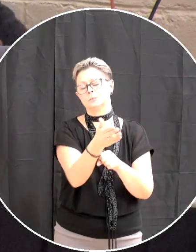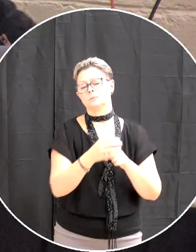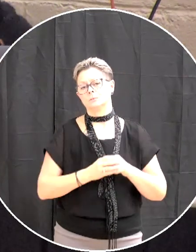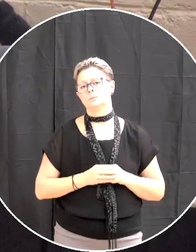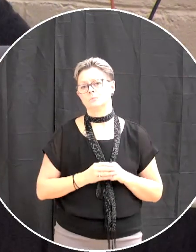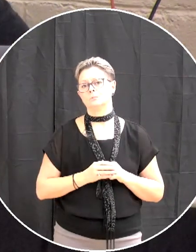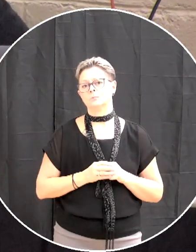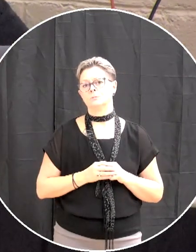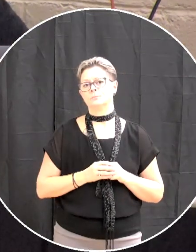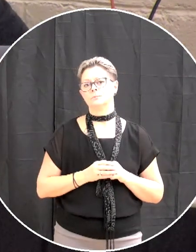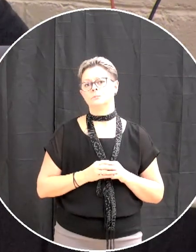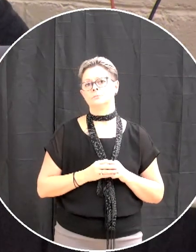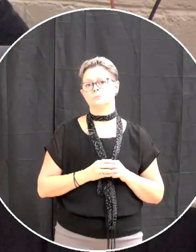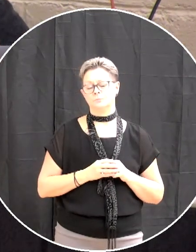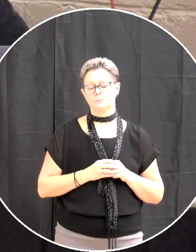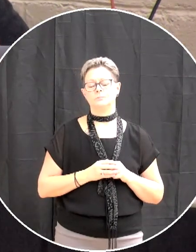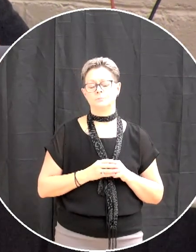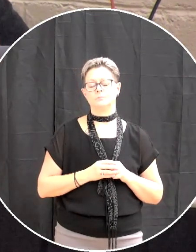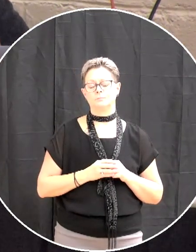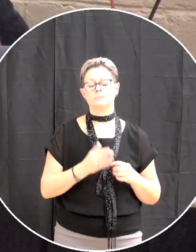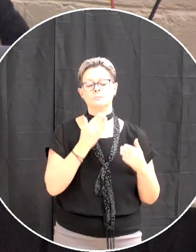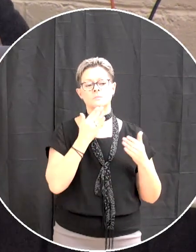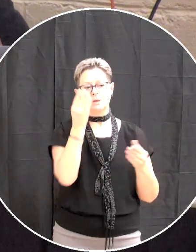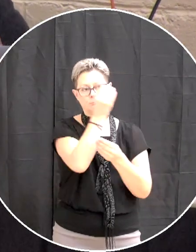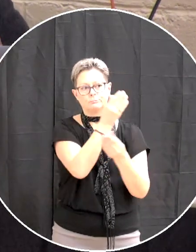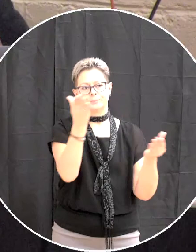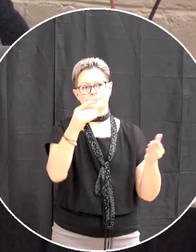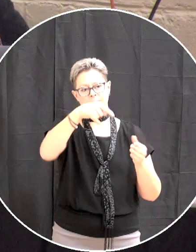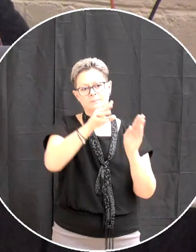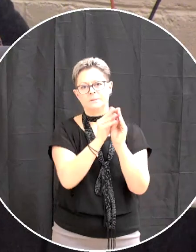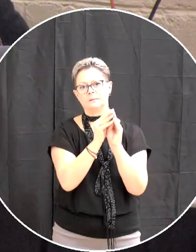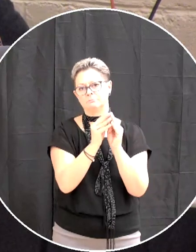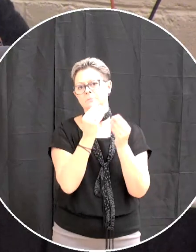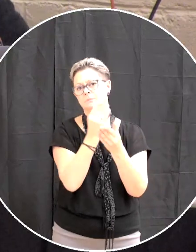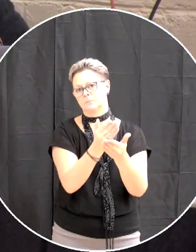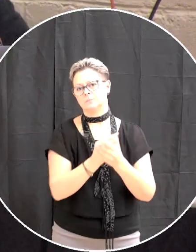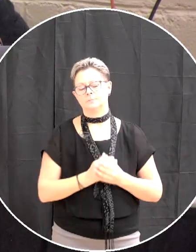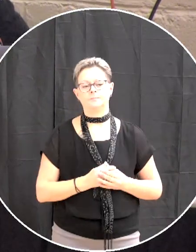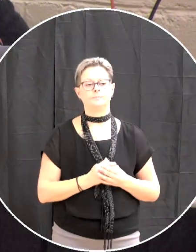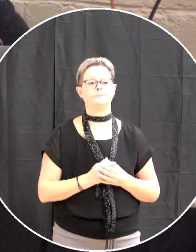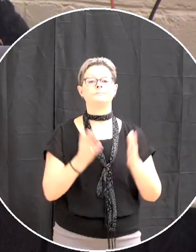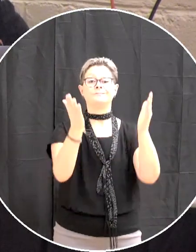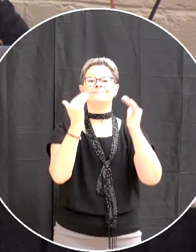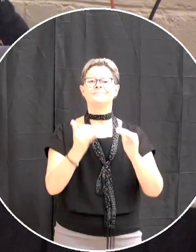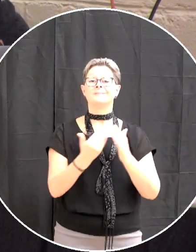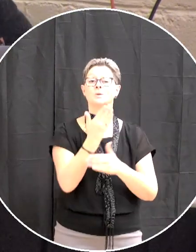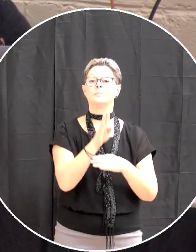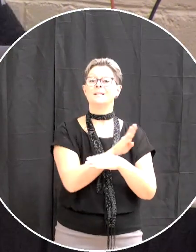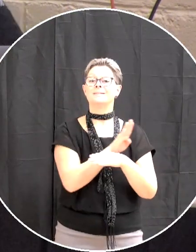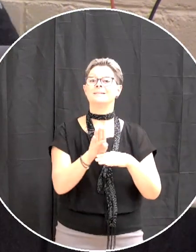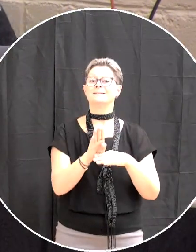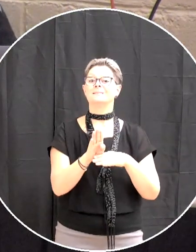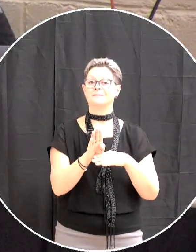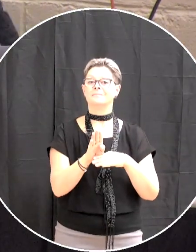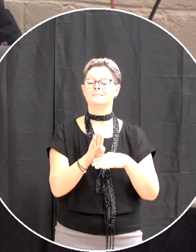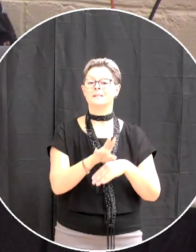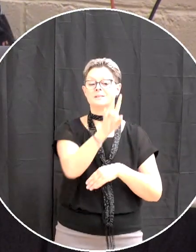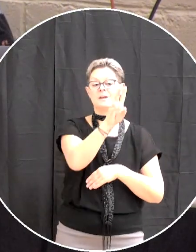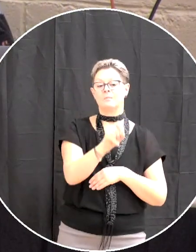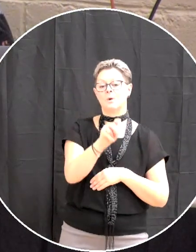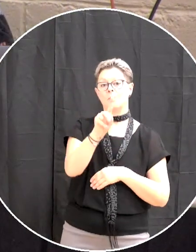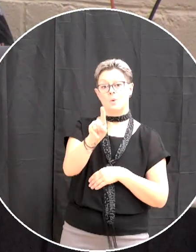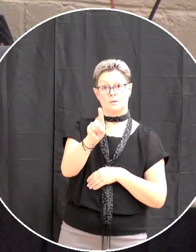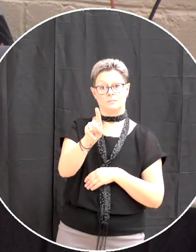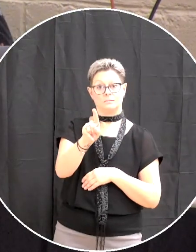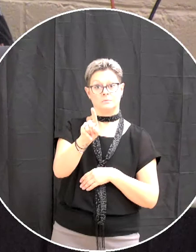it's developed and presented to us at these meetings. Next point is new business understanding. Item 7.1, Education Foundation.